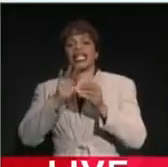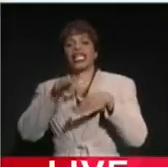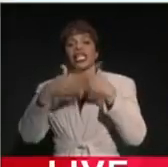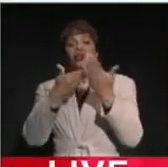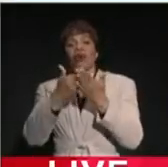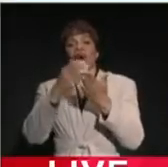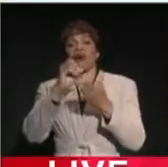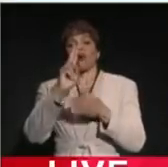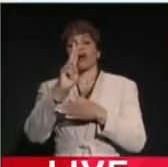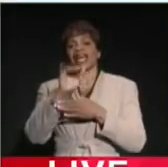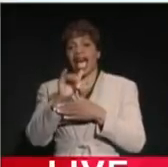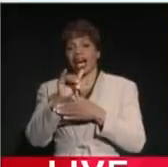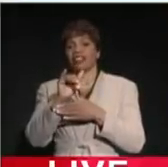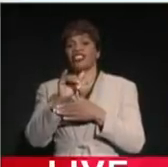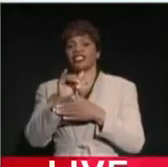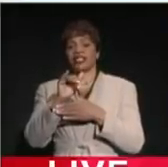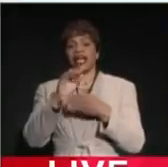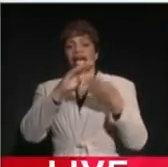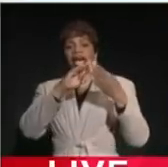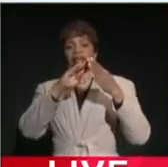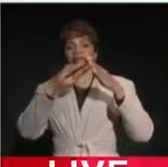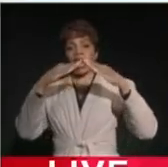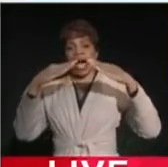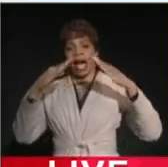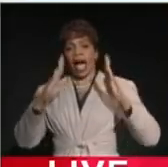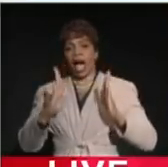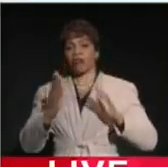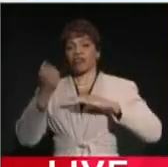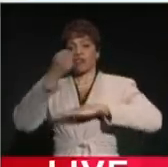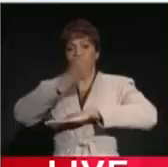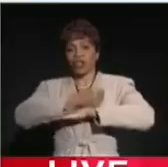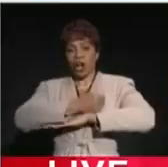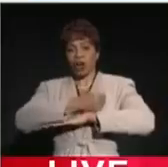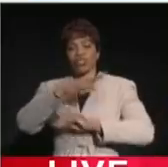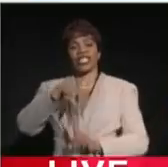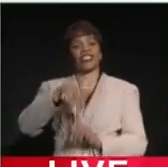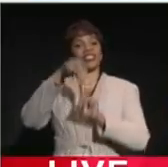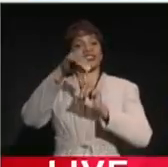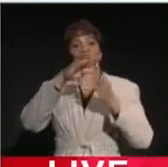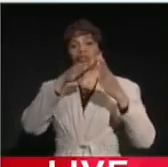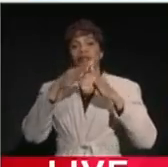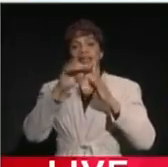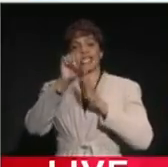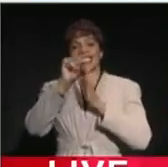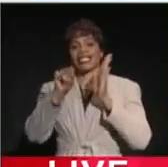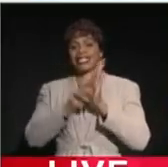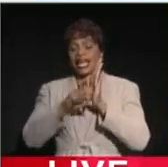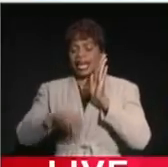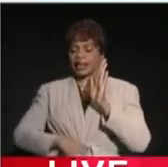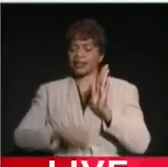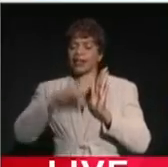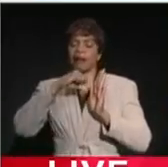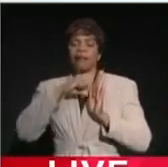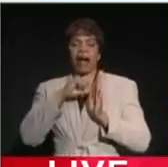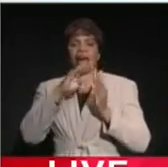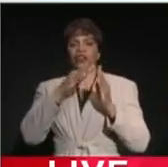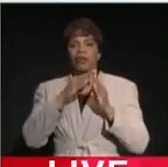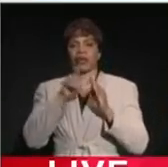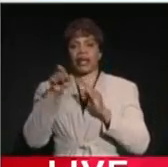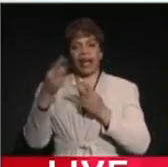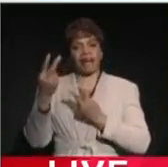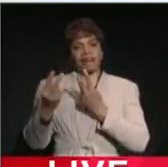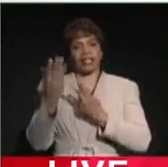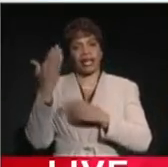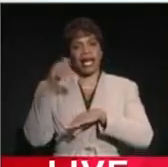foreclosed homes. It's as unique a community as we have in the state. It's a proud community. I was there last night. I'm there all the time. It's a great